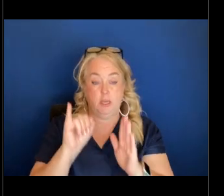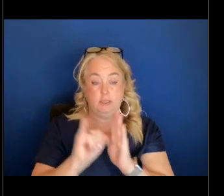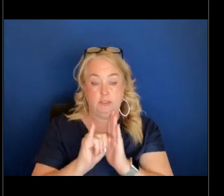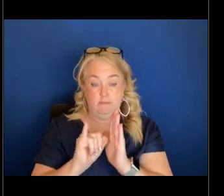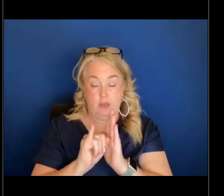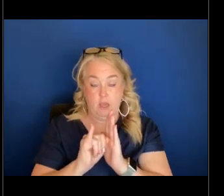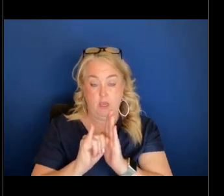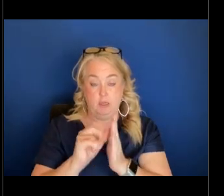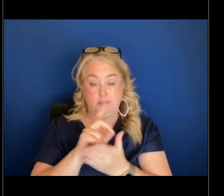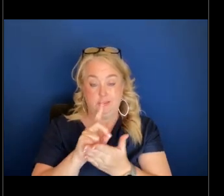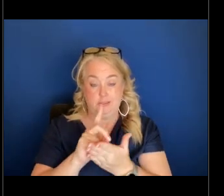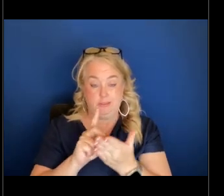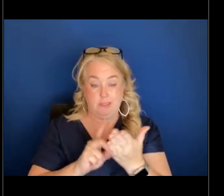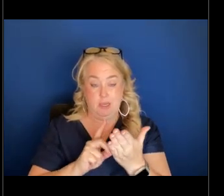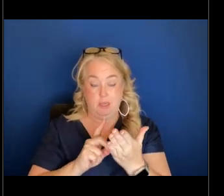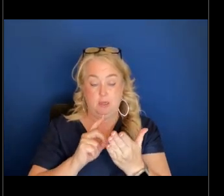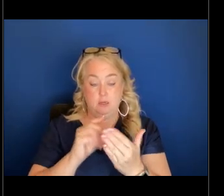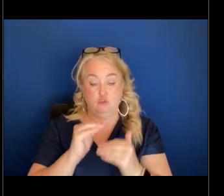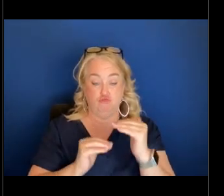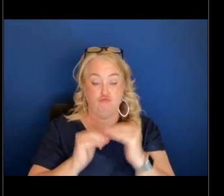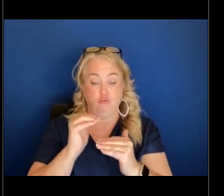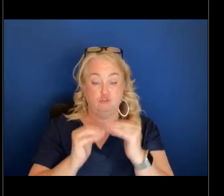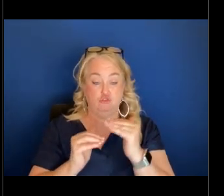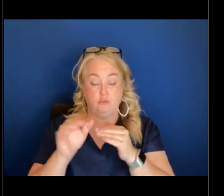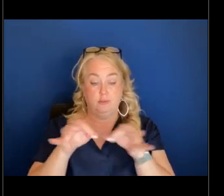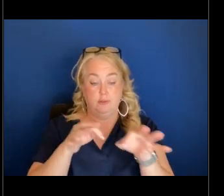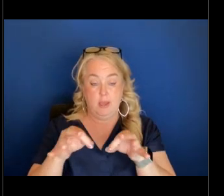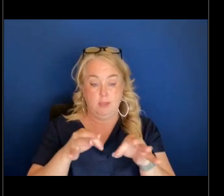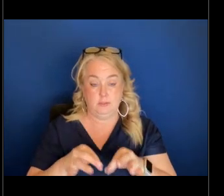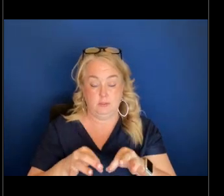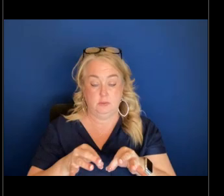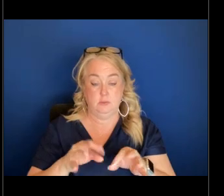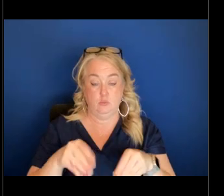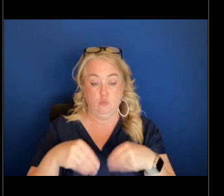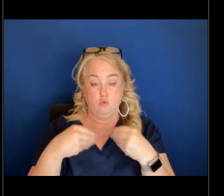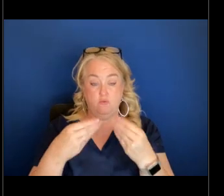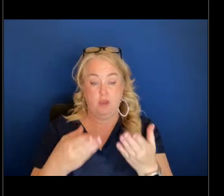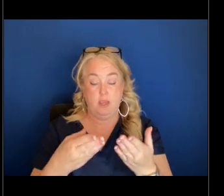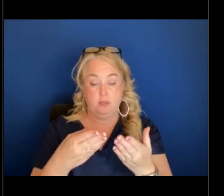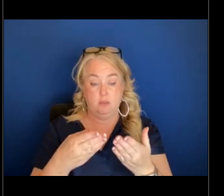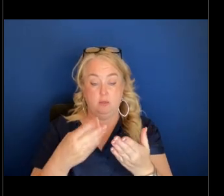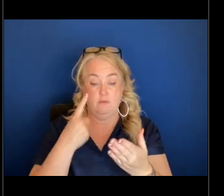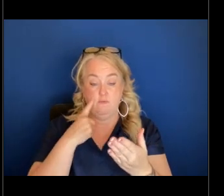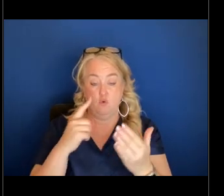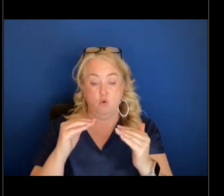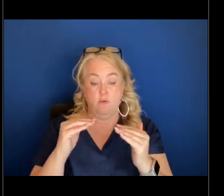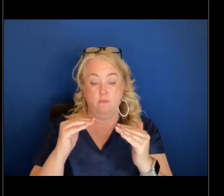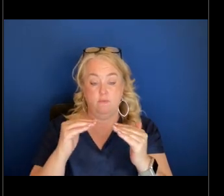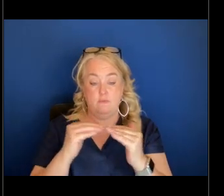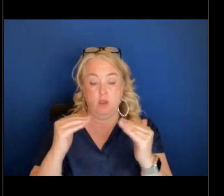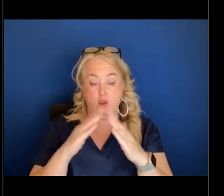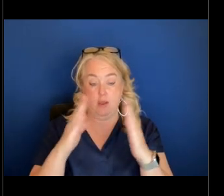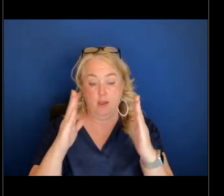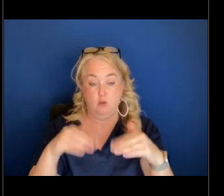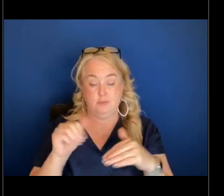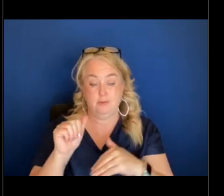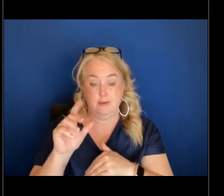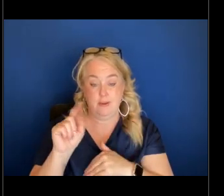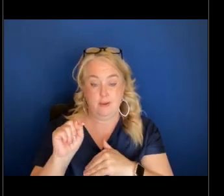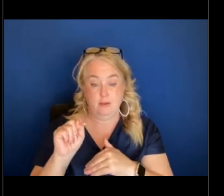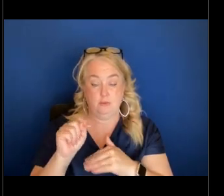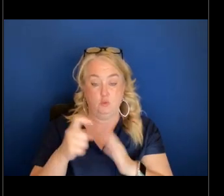the design and construction guidance provided for Fair Housing Act Requirement